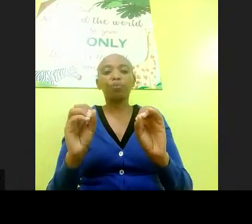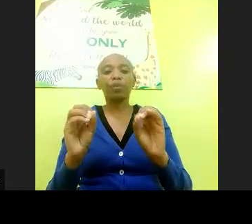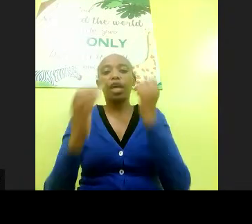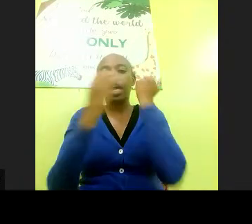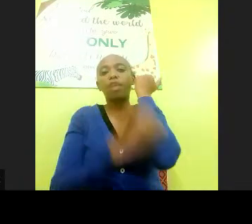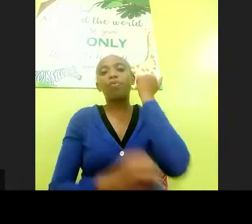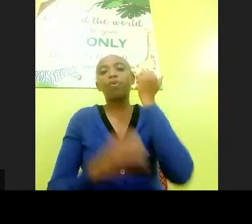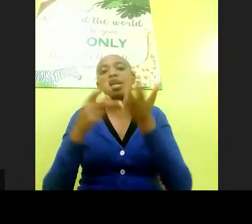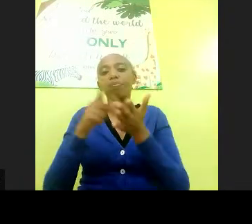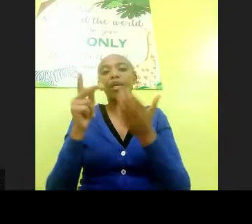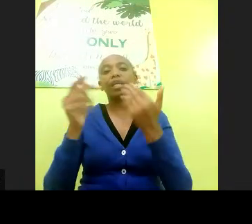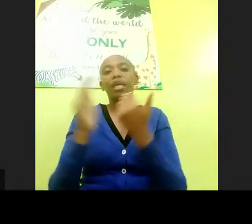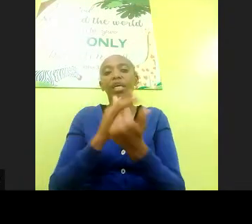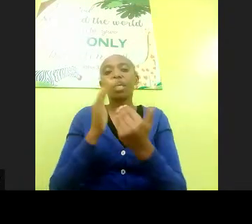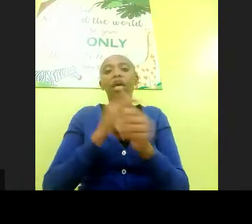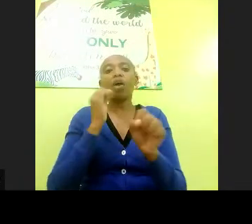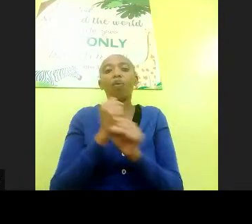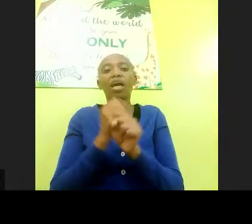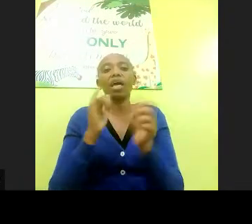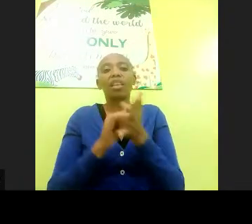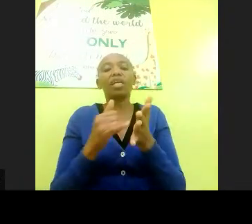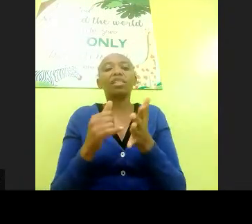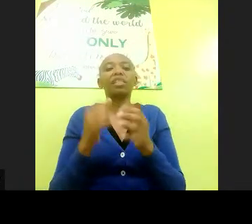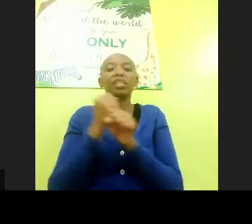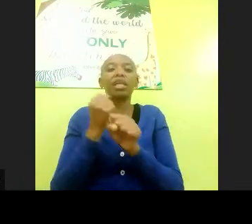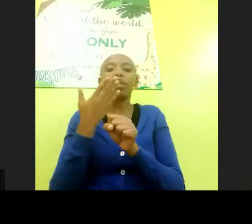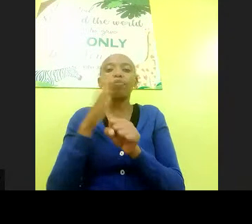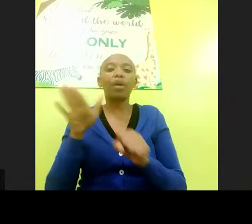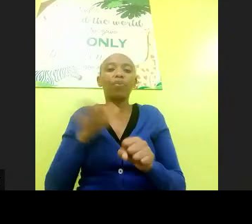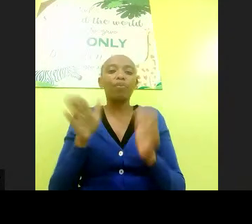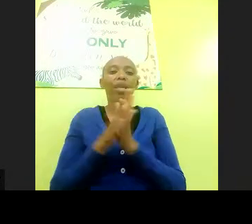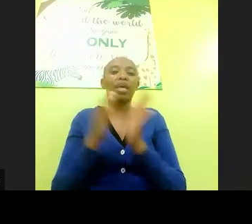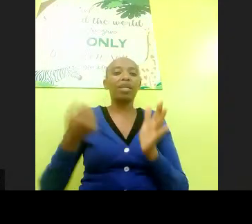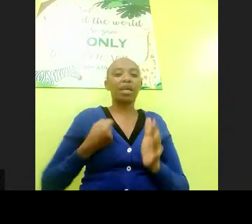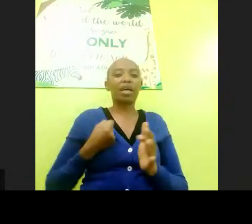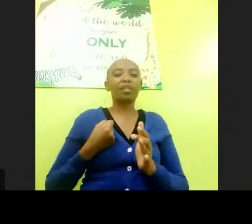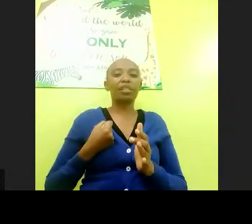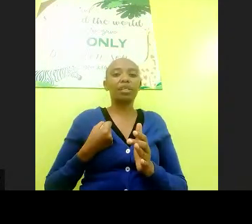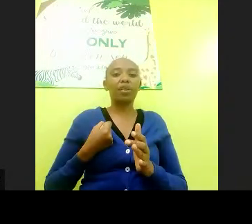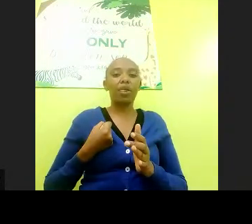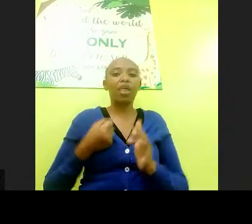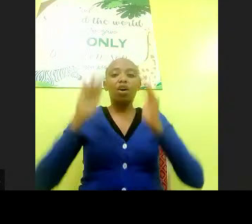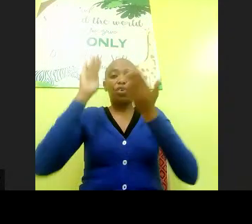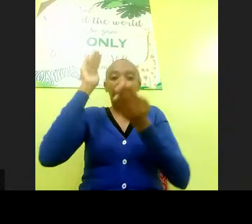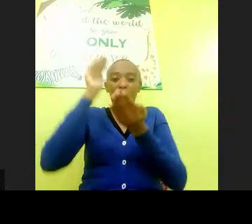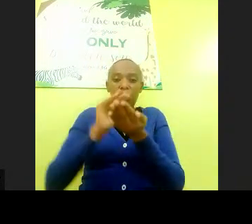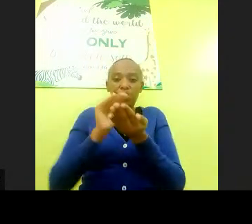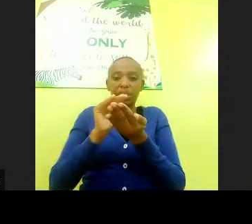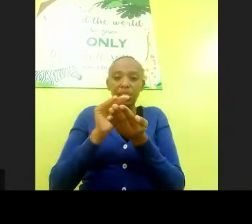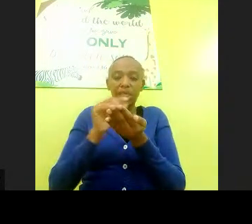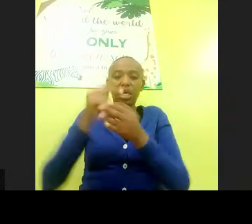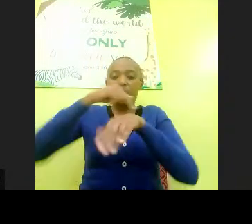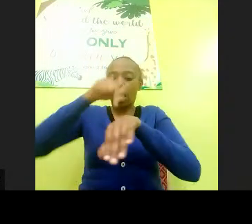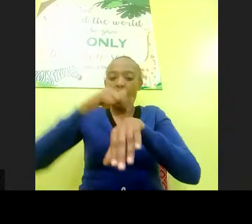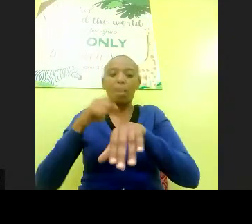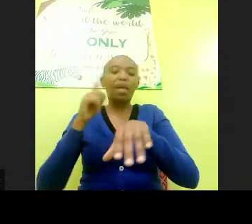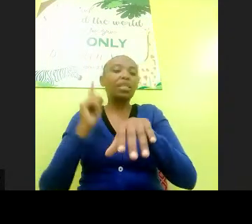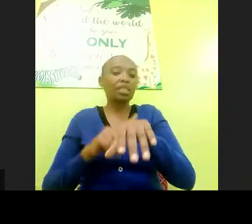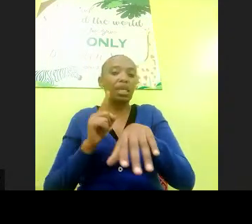paid care work, which is done primarily by women and girls, reducing the hours spent on